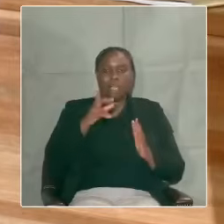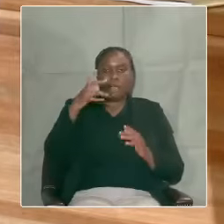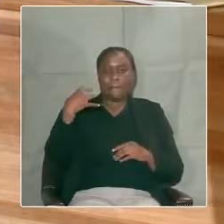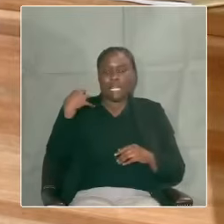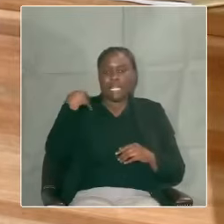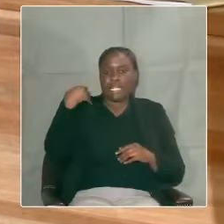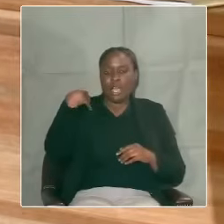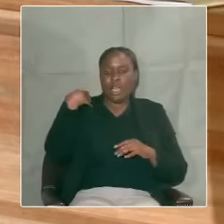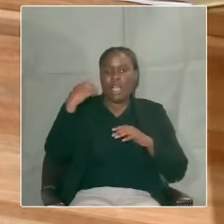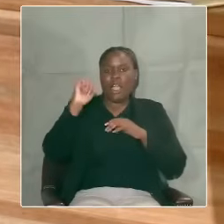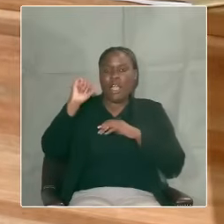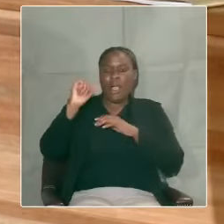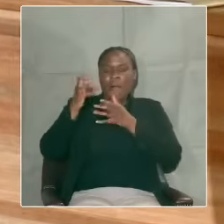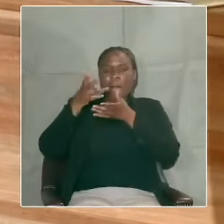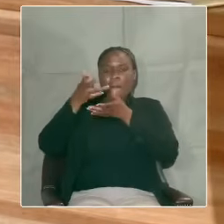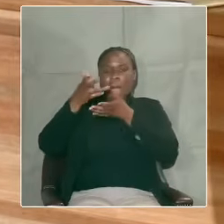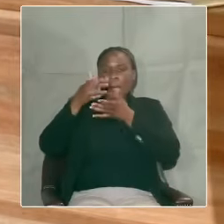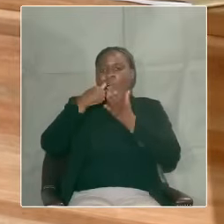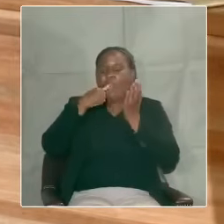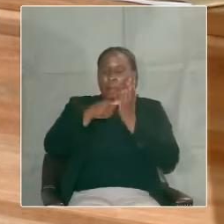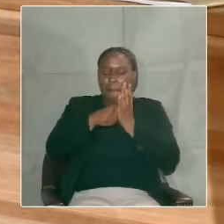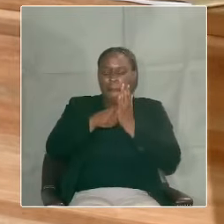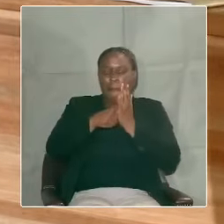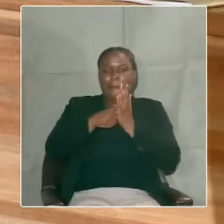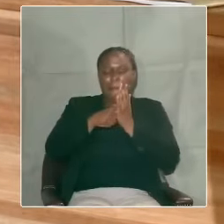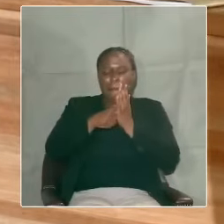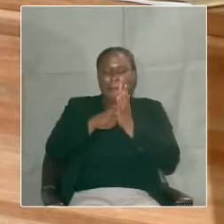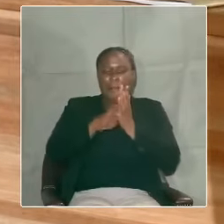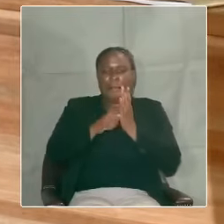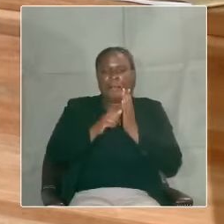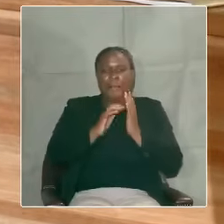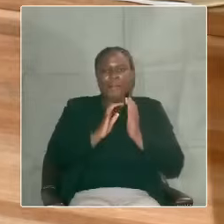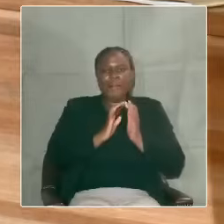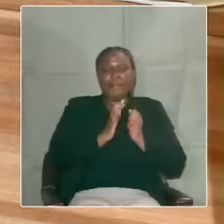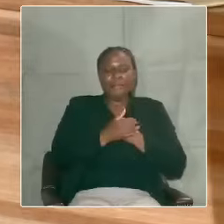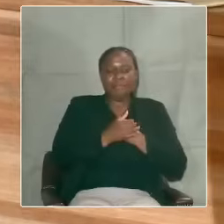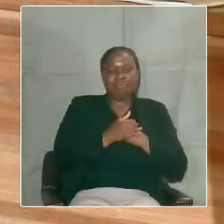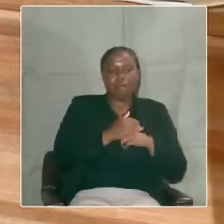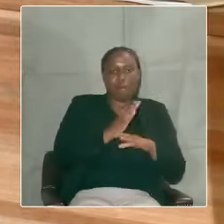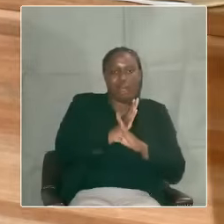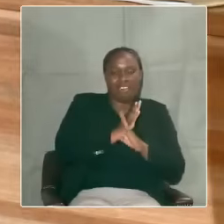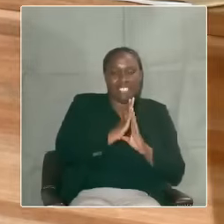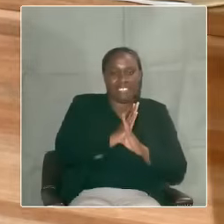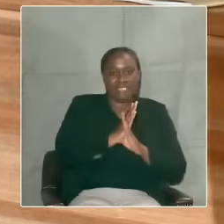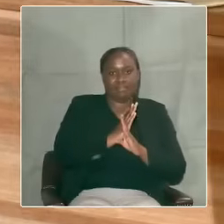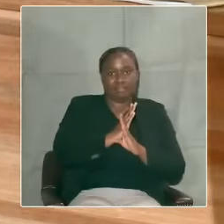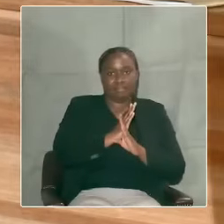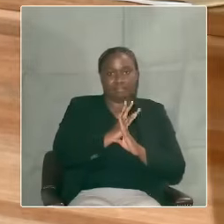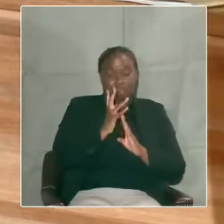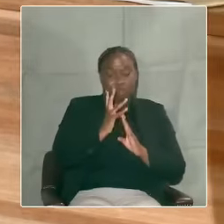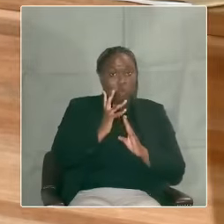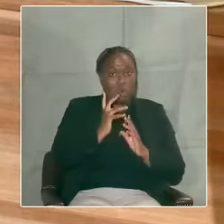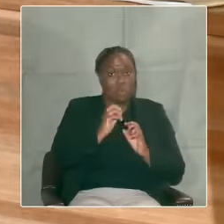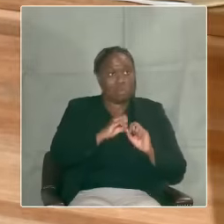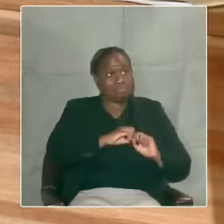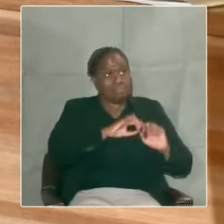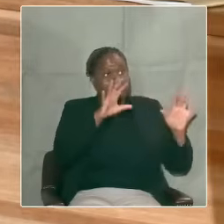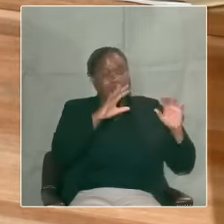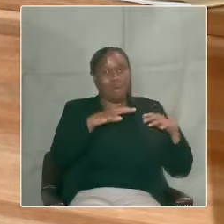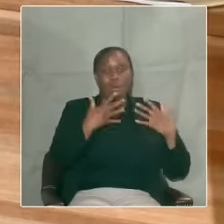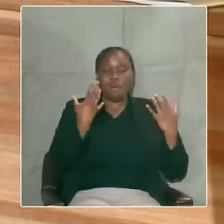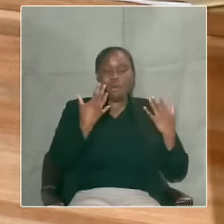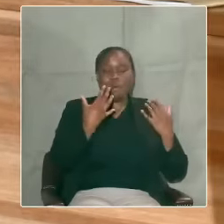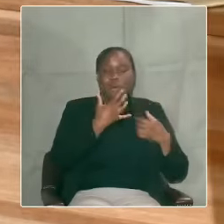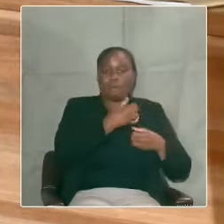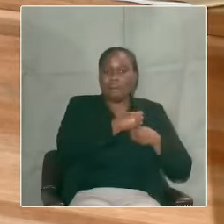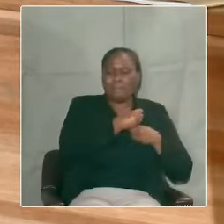the minister, and what did you do as a step following that instruction that had been